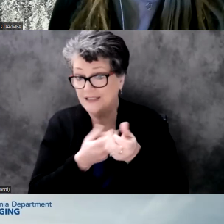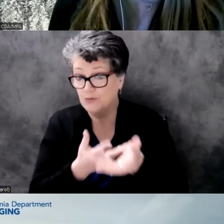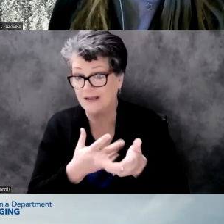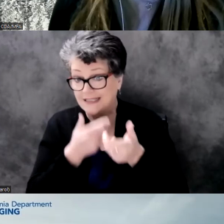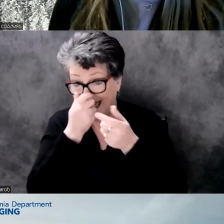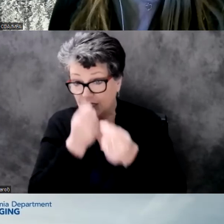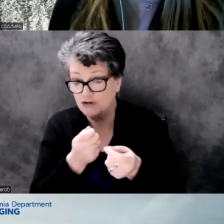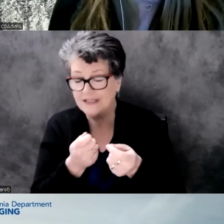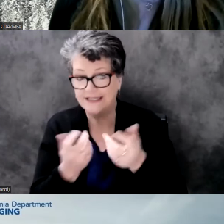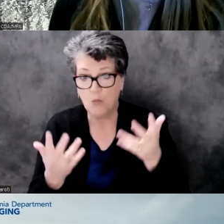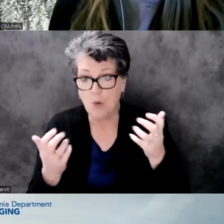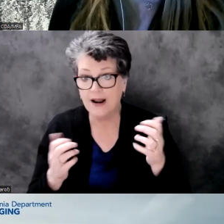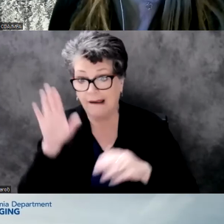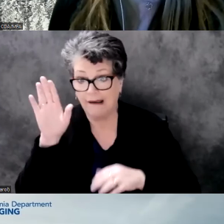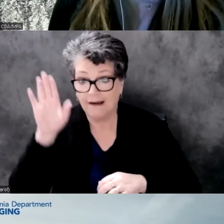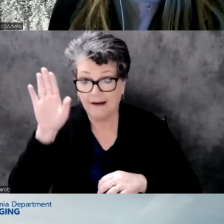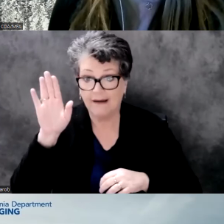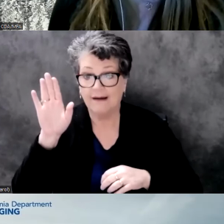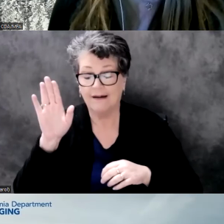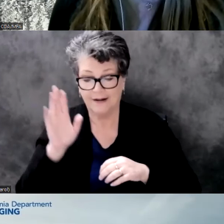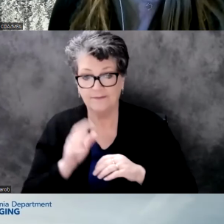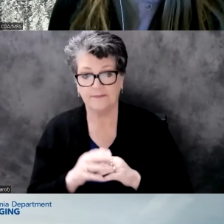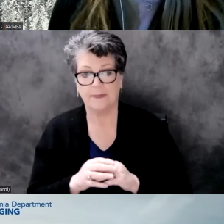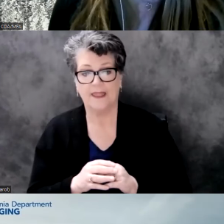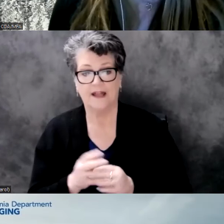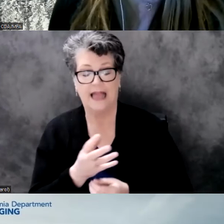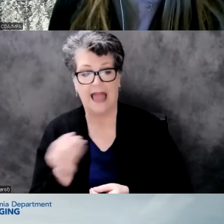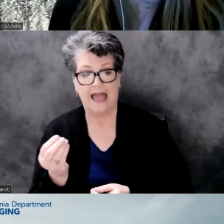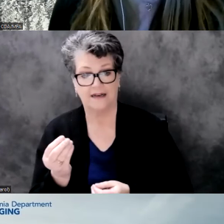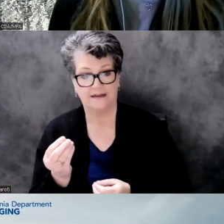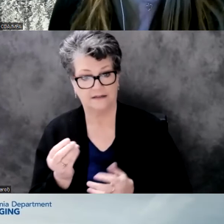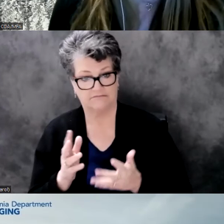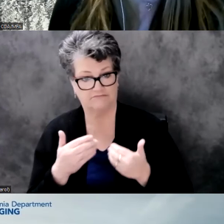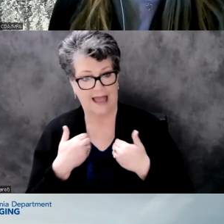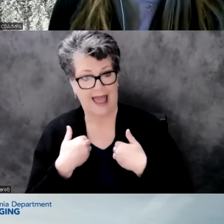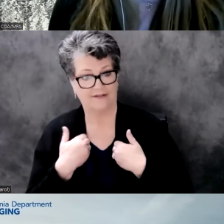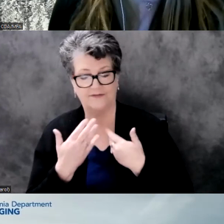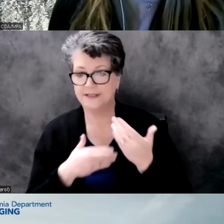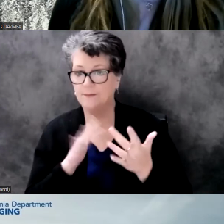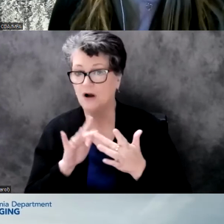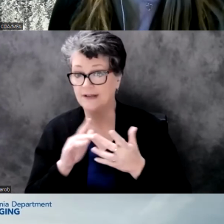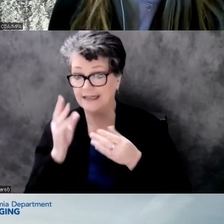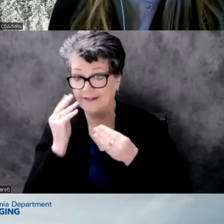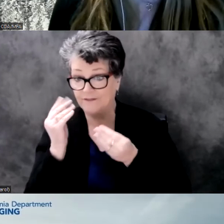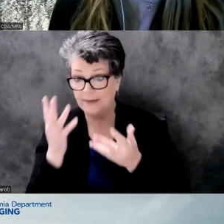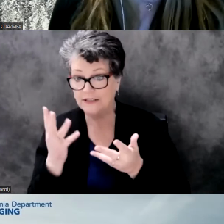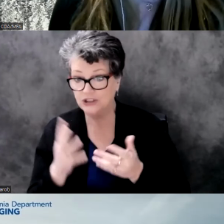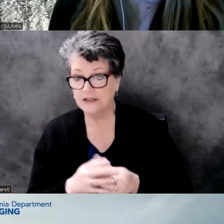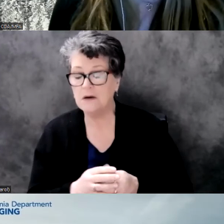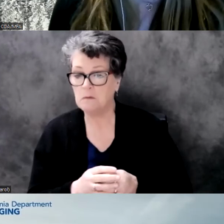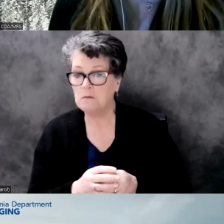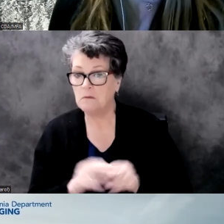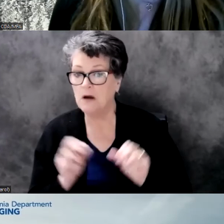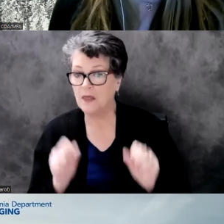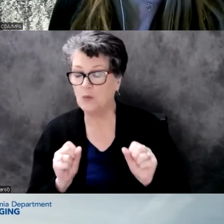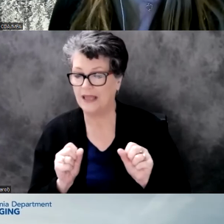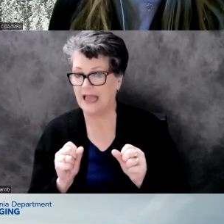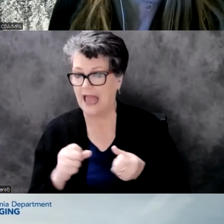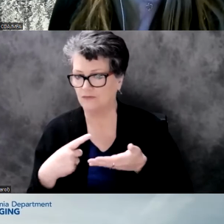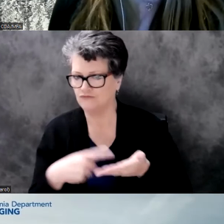in doing this, and have some contact information, then we can talk